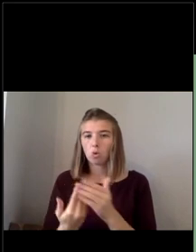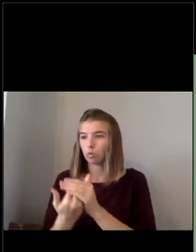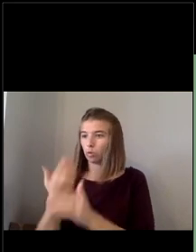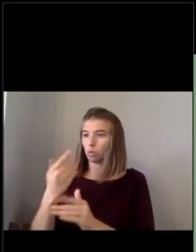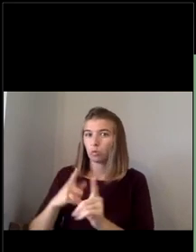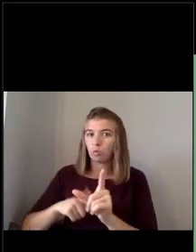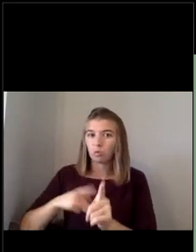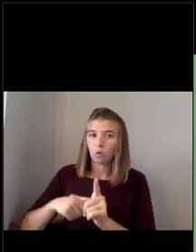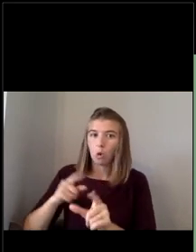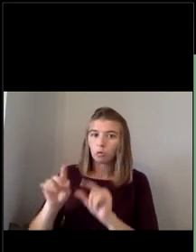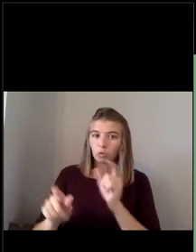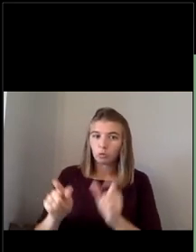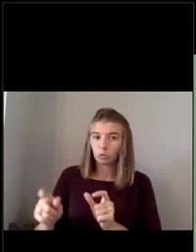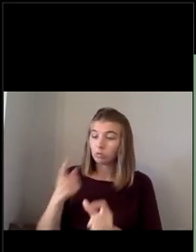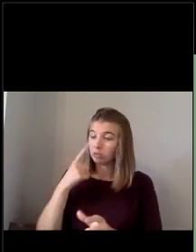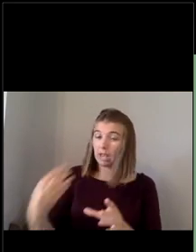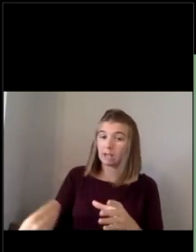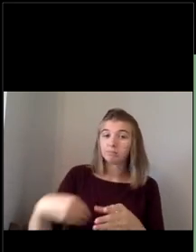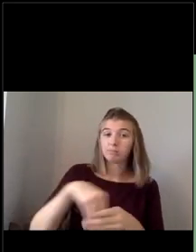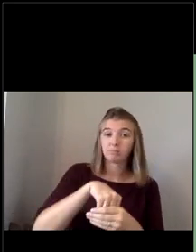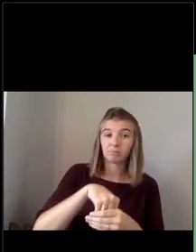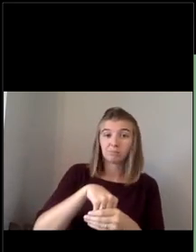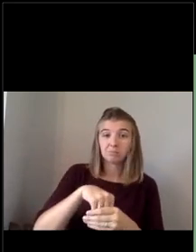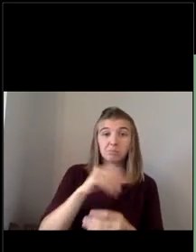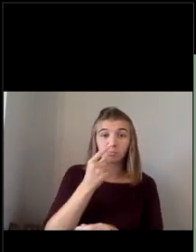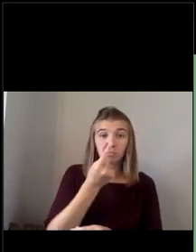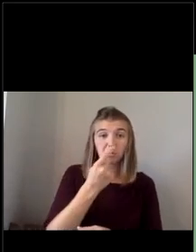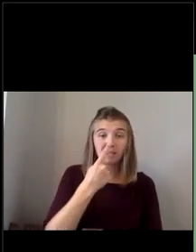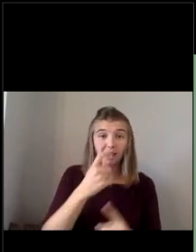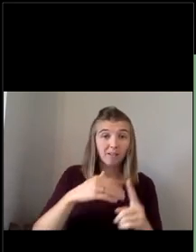either associate members or full members, if it need be.